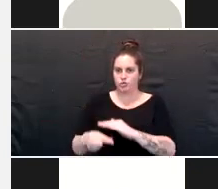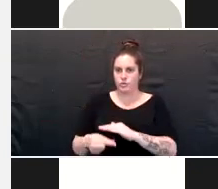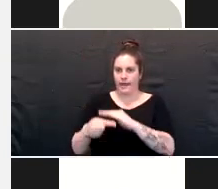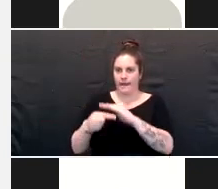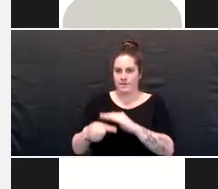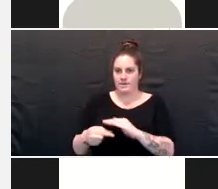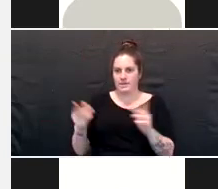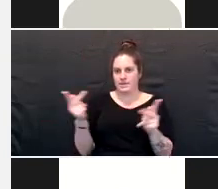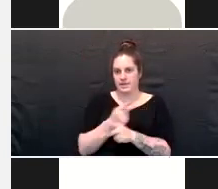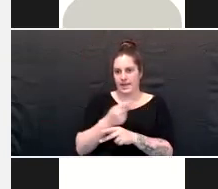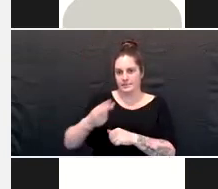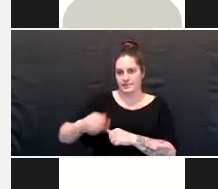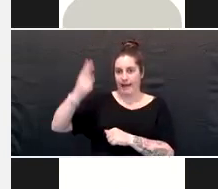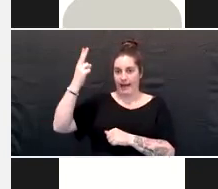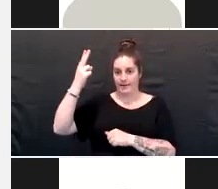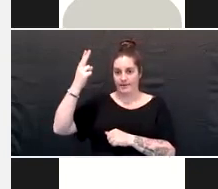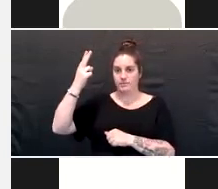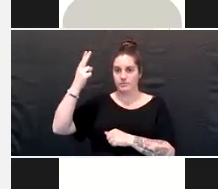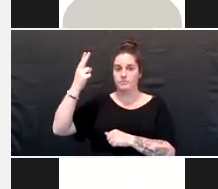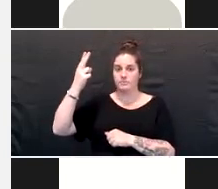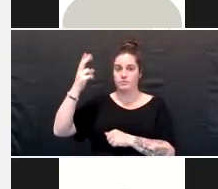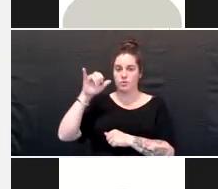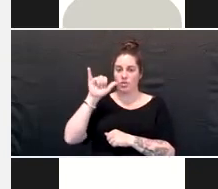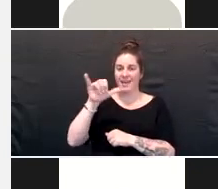that formula or equation,